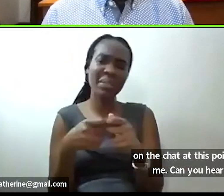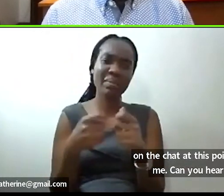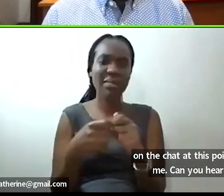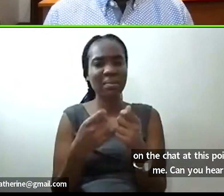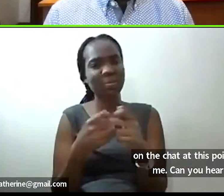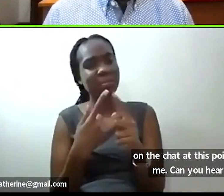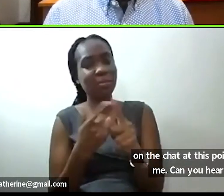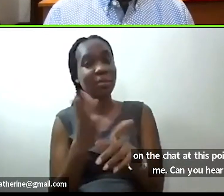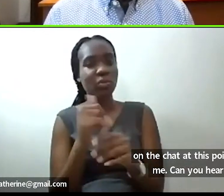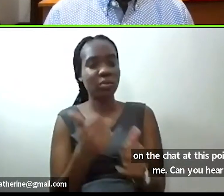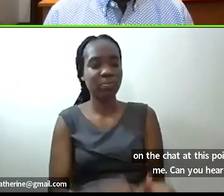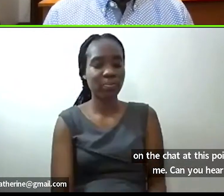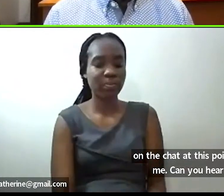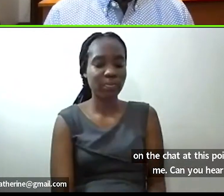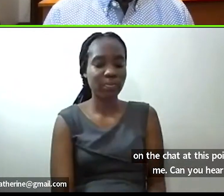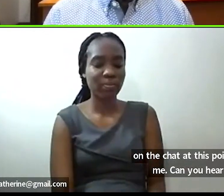on.